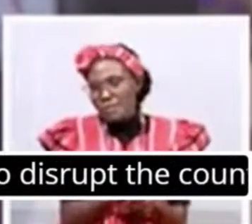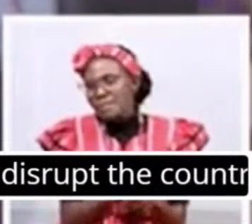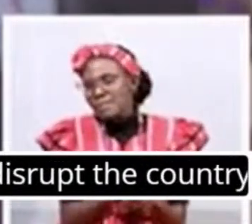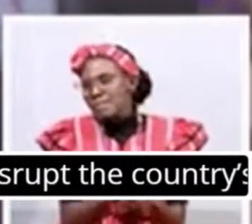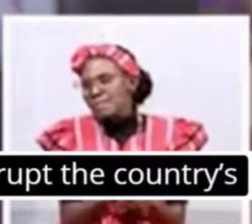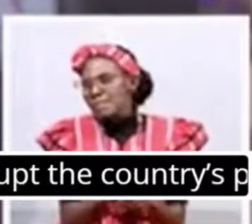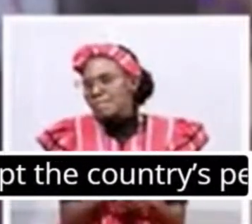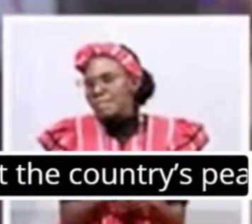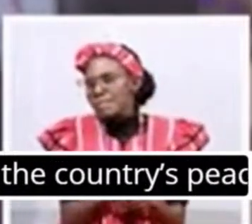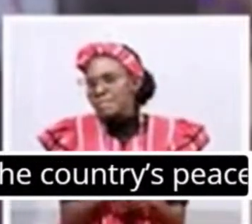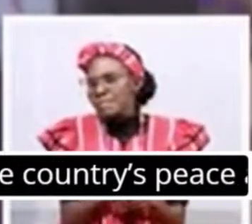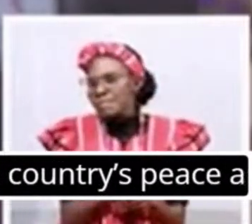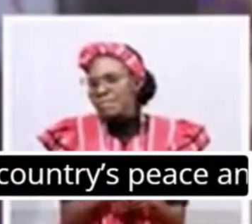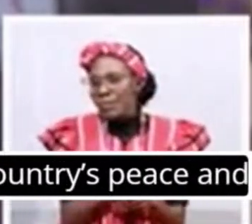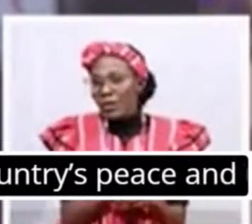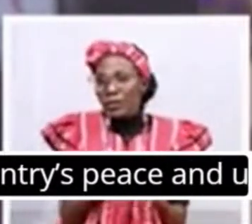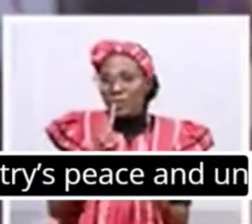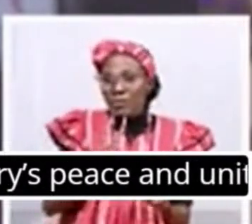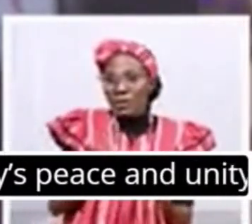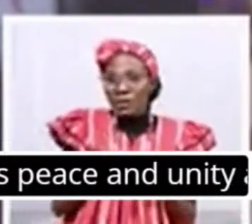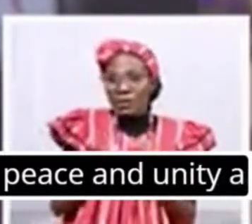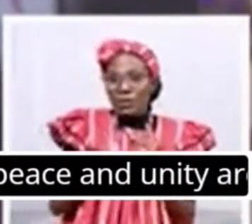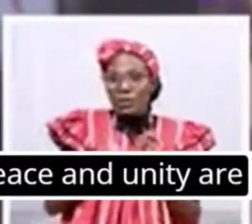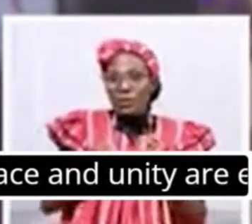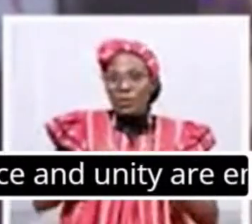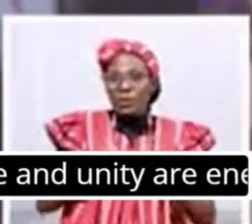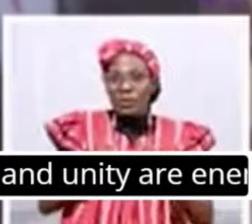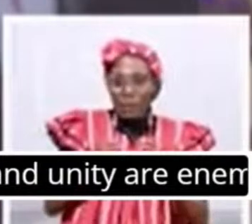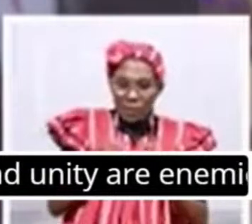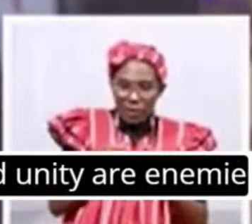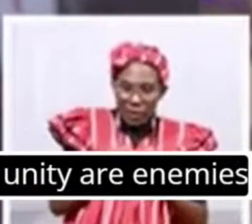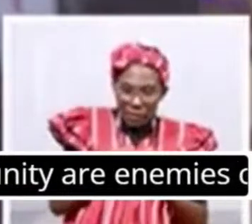on which our democracy is